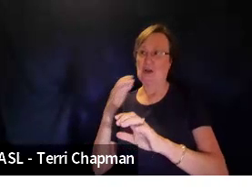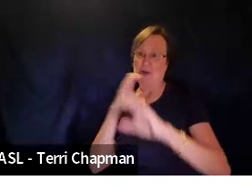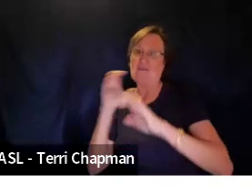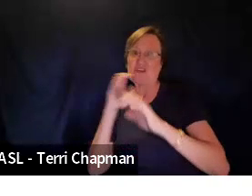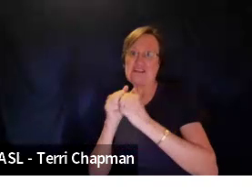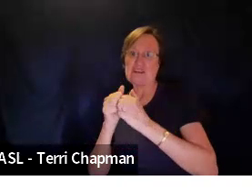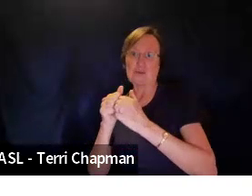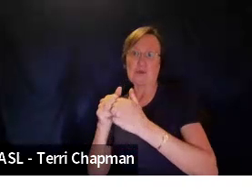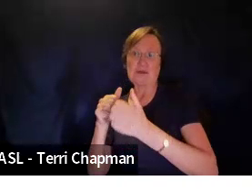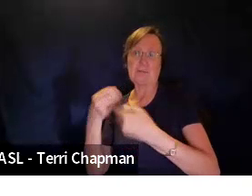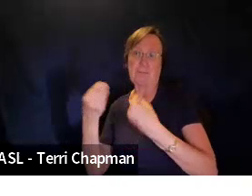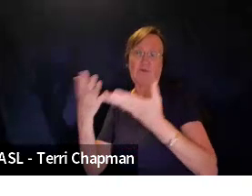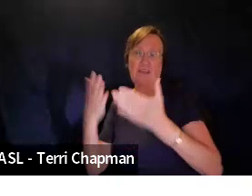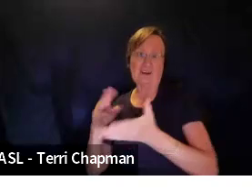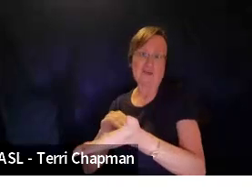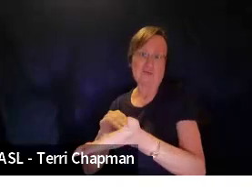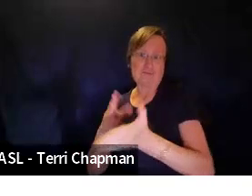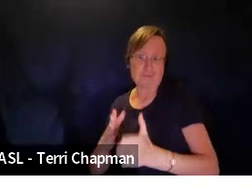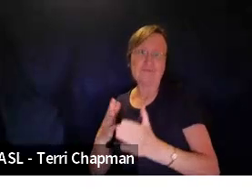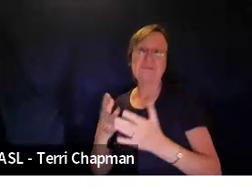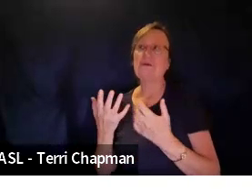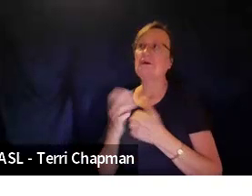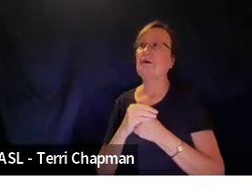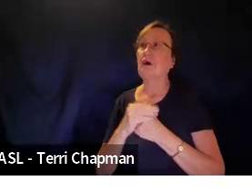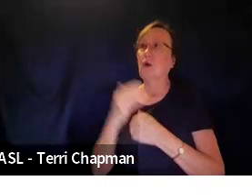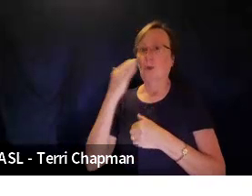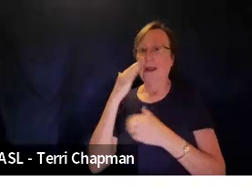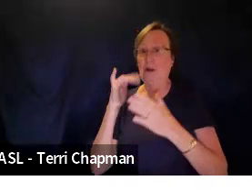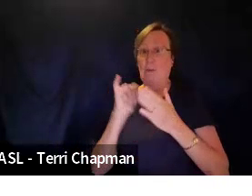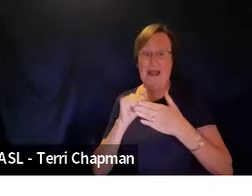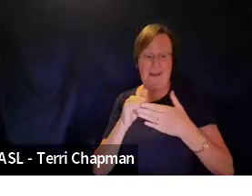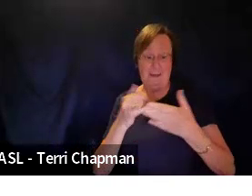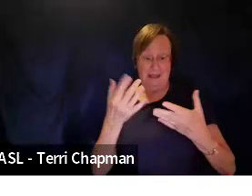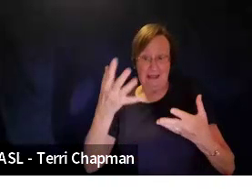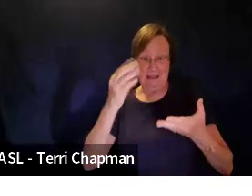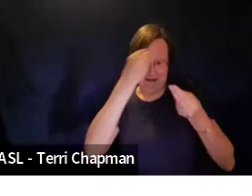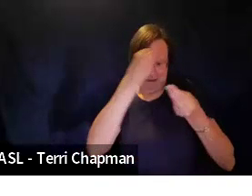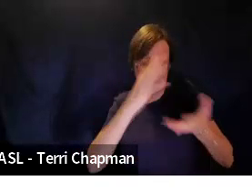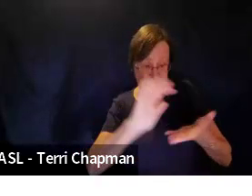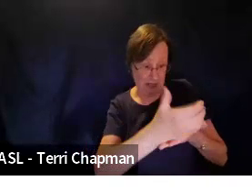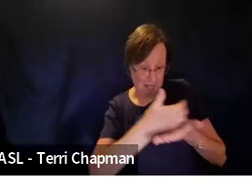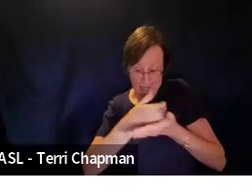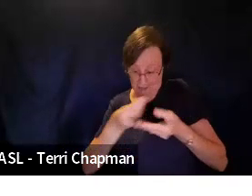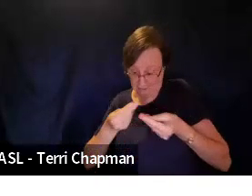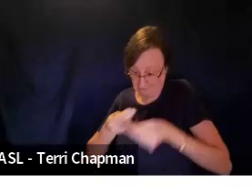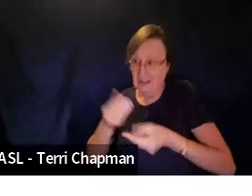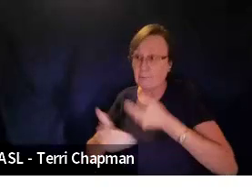that they oftentimes may have input processes that might treat someone differently because of a